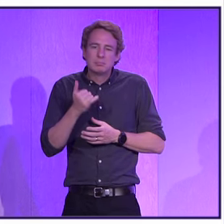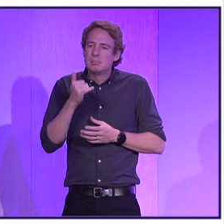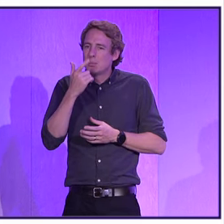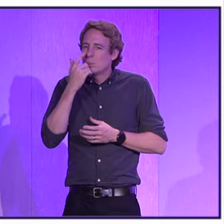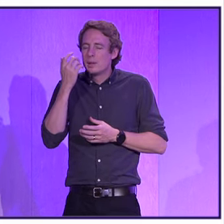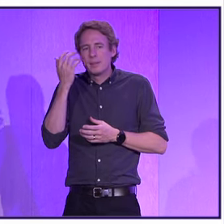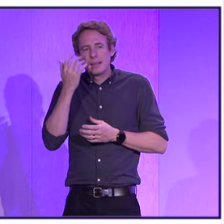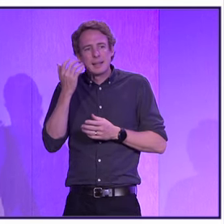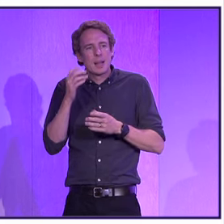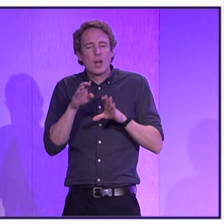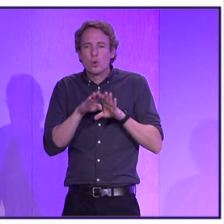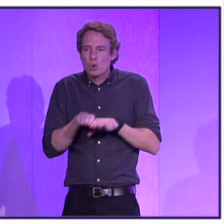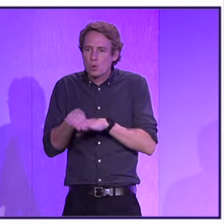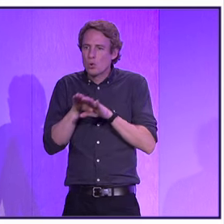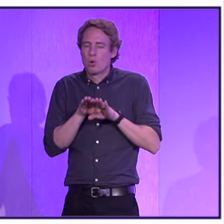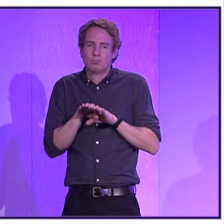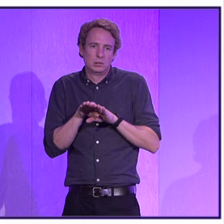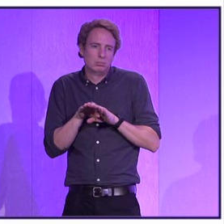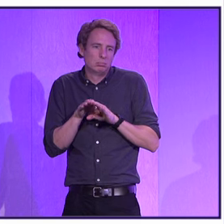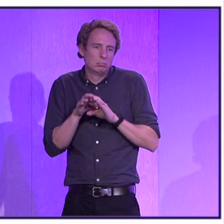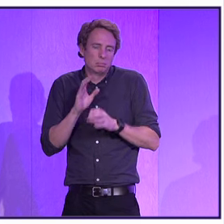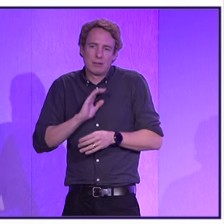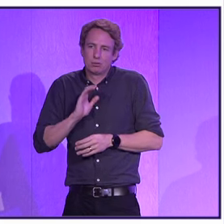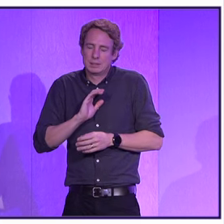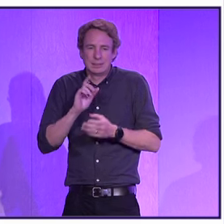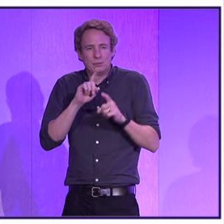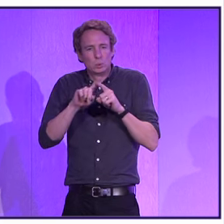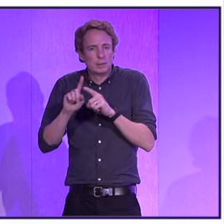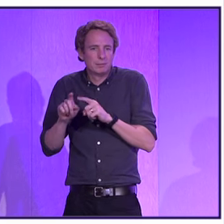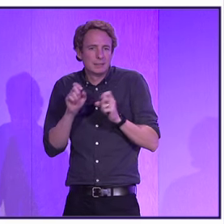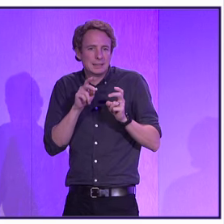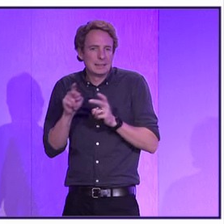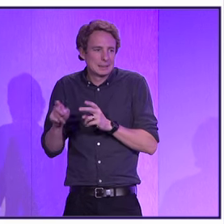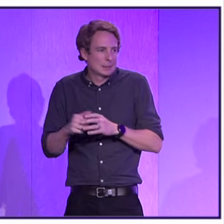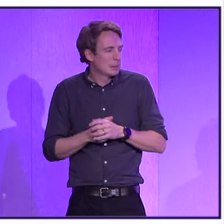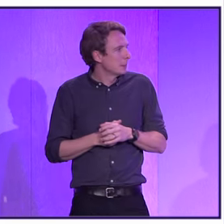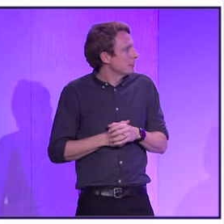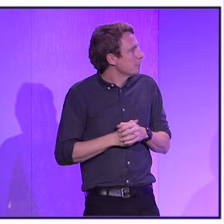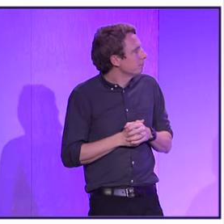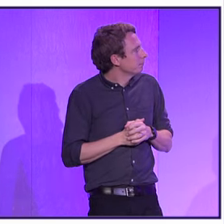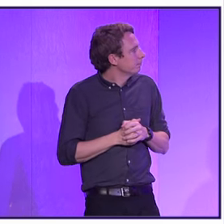common ones that you might apply to different kinds of system. So you can go to